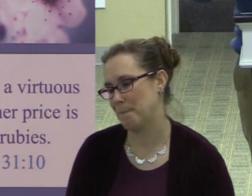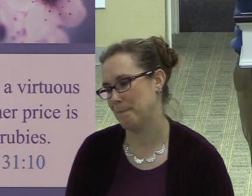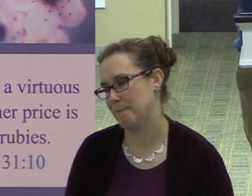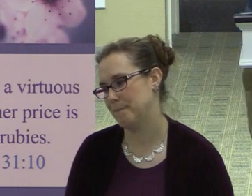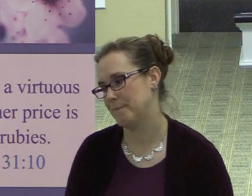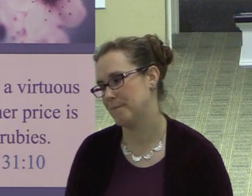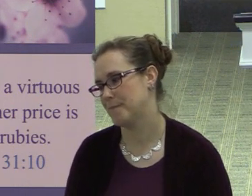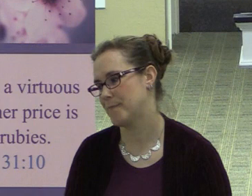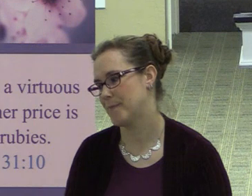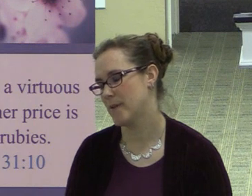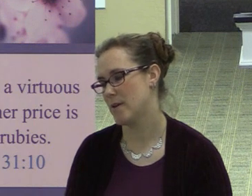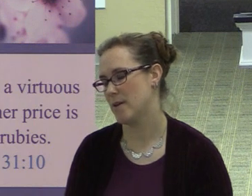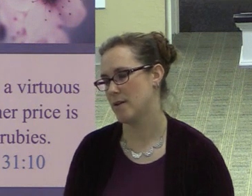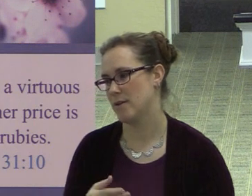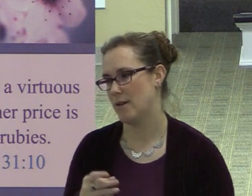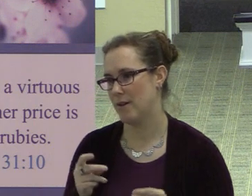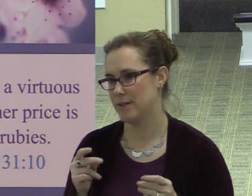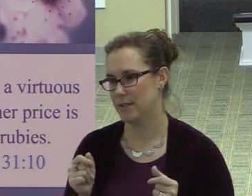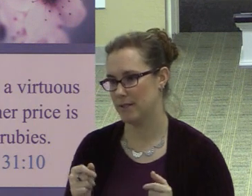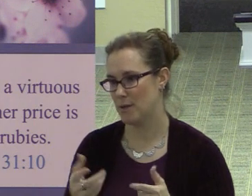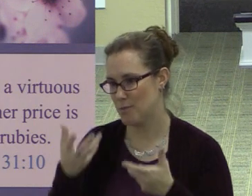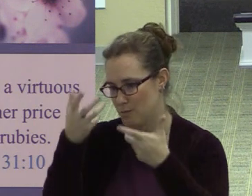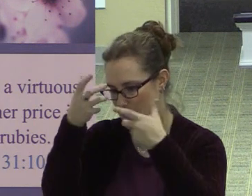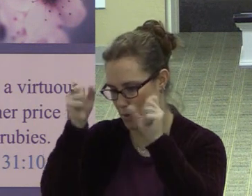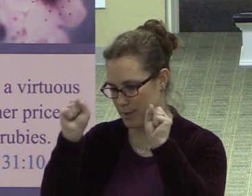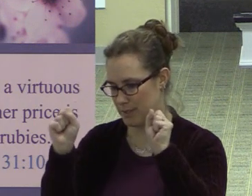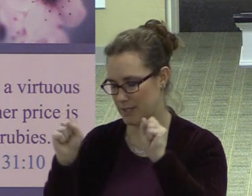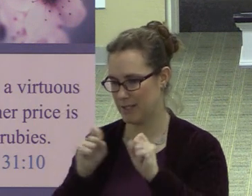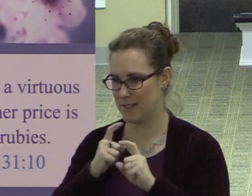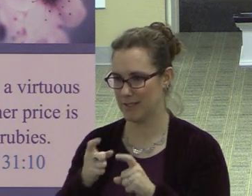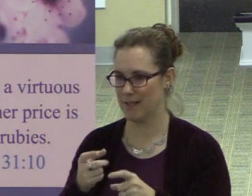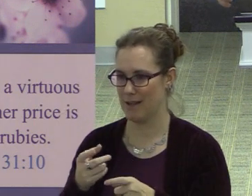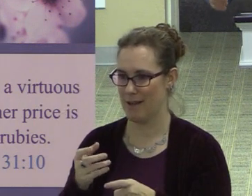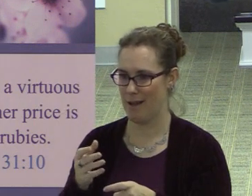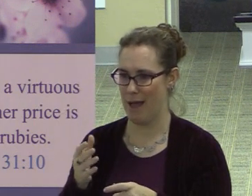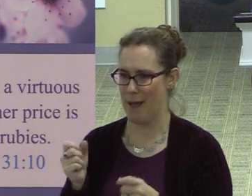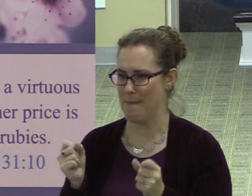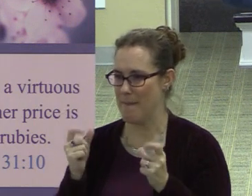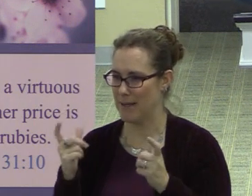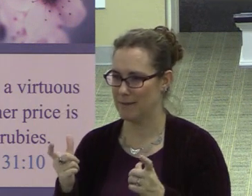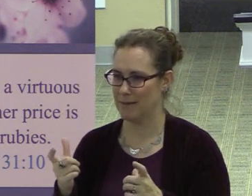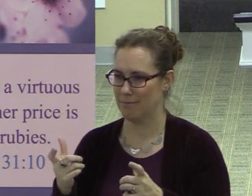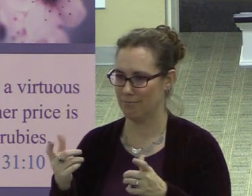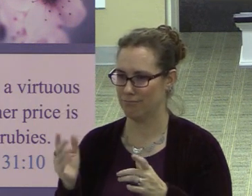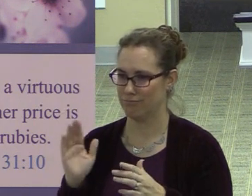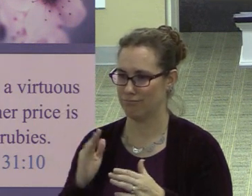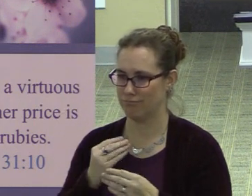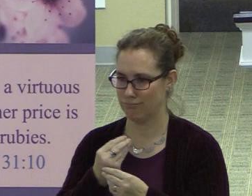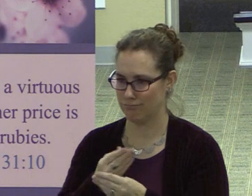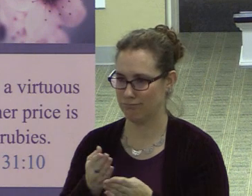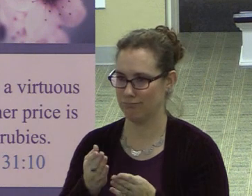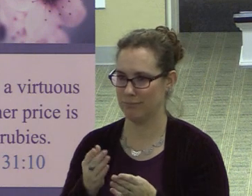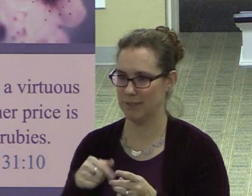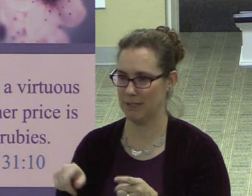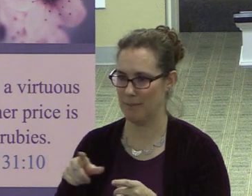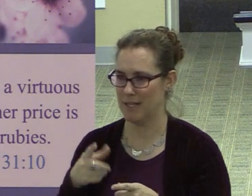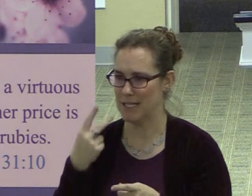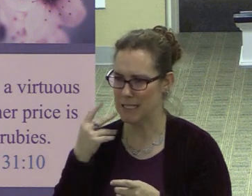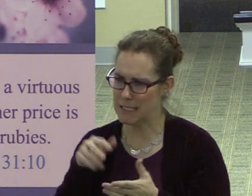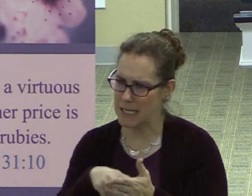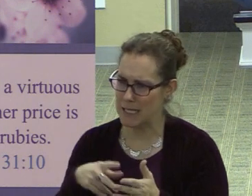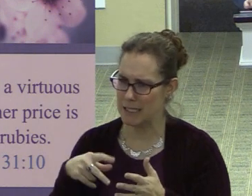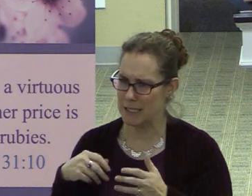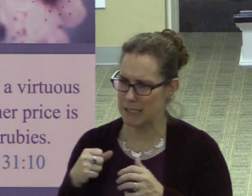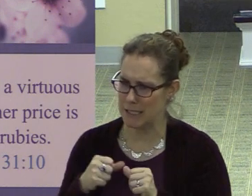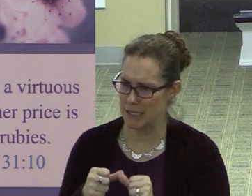And so all of a sudden, though, you know, Moses gives that amazing address to them about, you know, stand still and see the salvation of the Lord. The